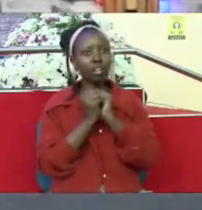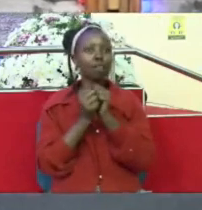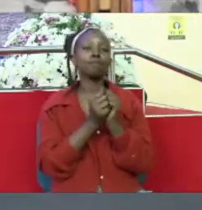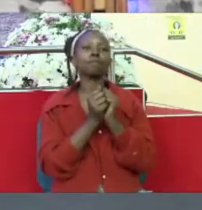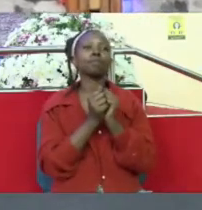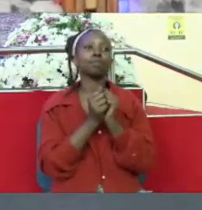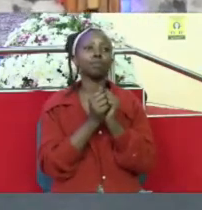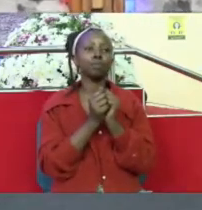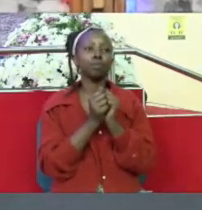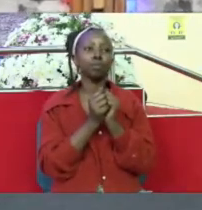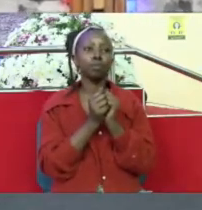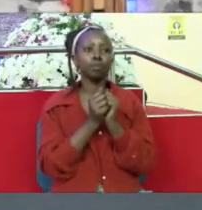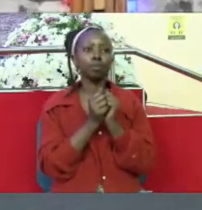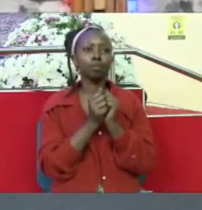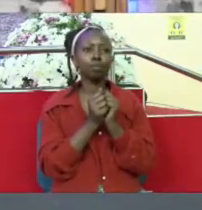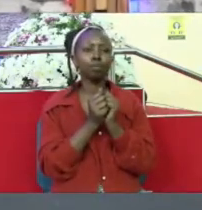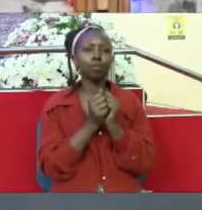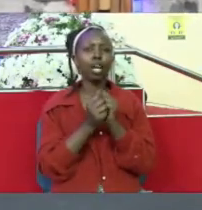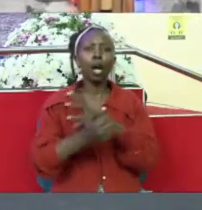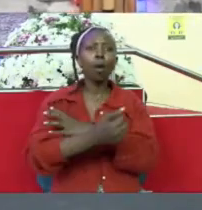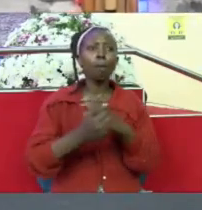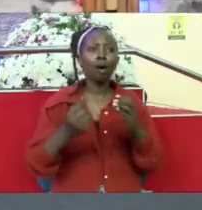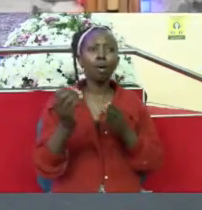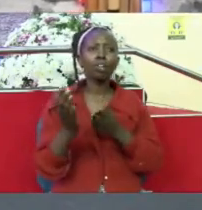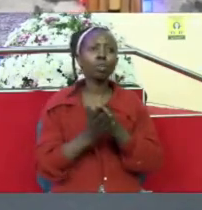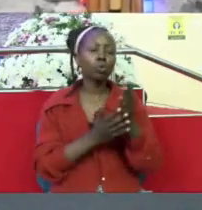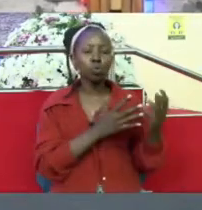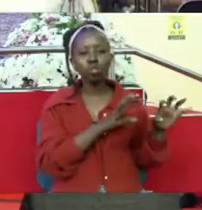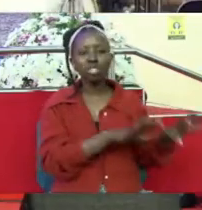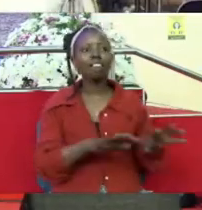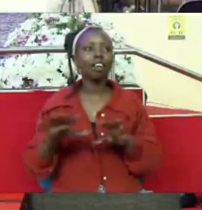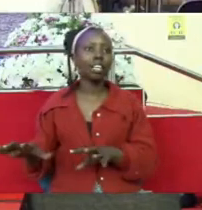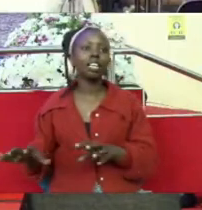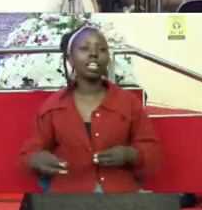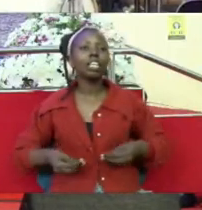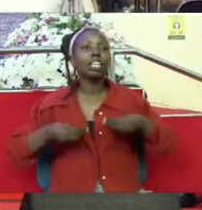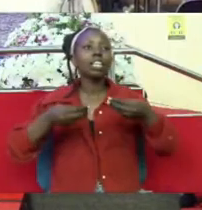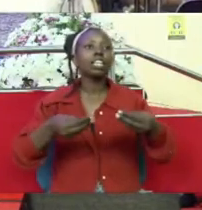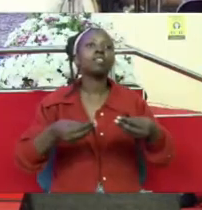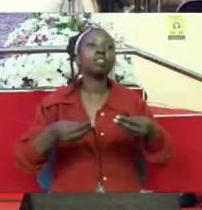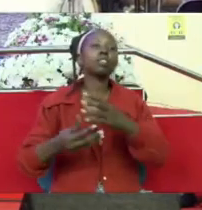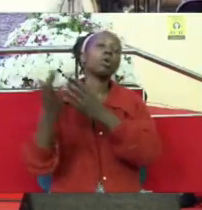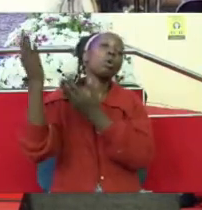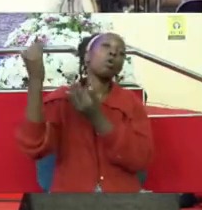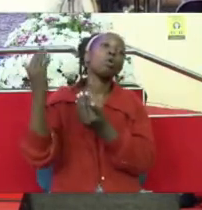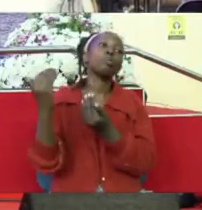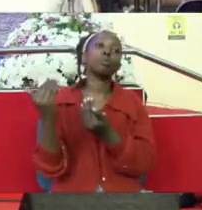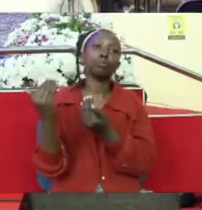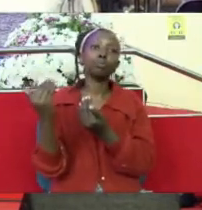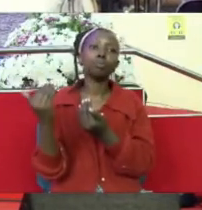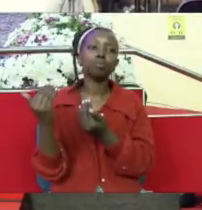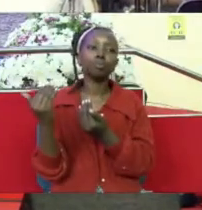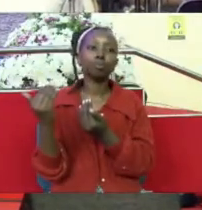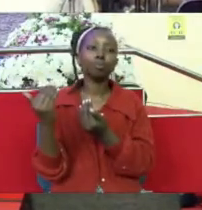kwa pamoja. Power under pressure produces hope. Wezo. And it is not happening in good times. Na